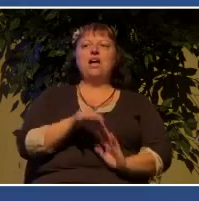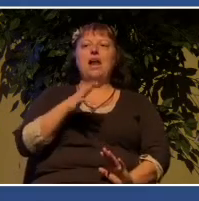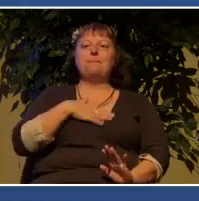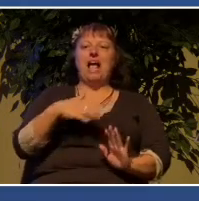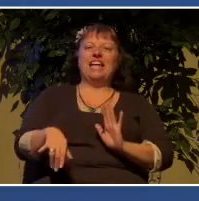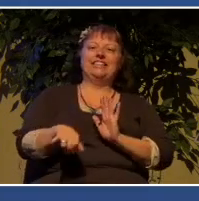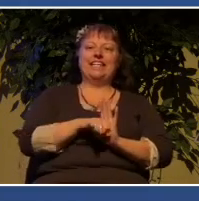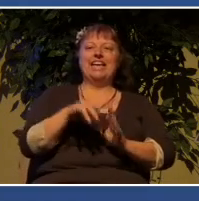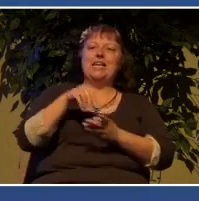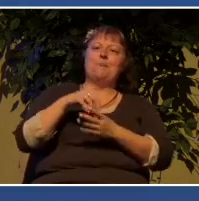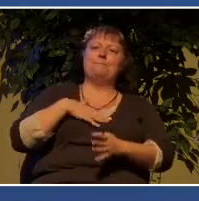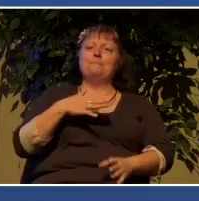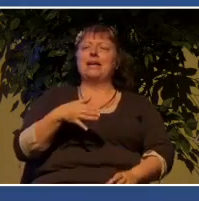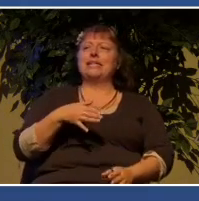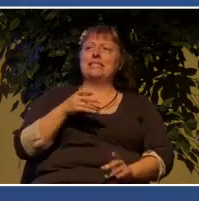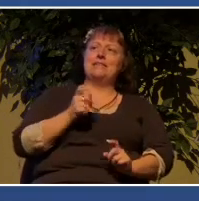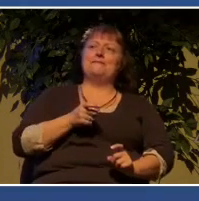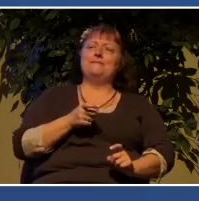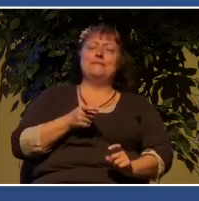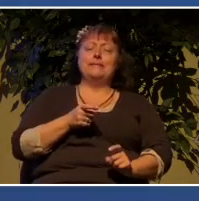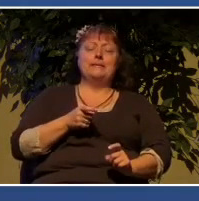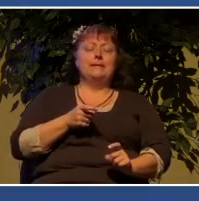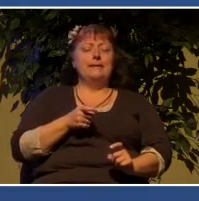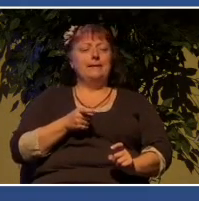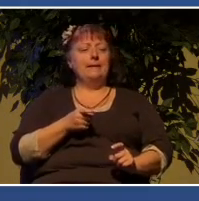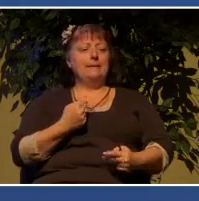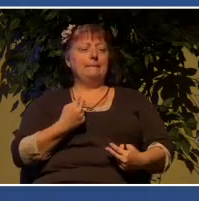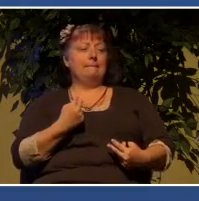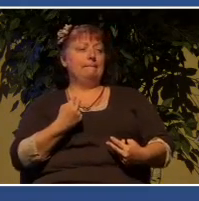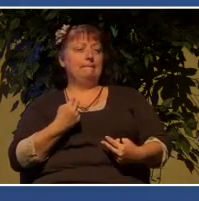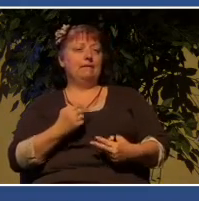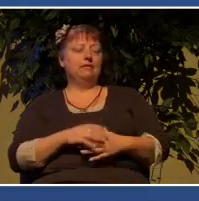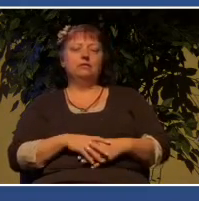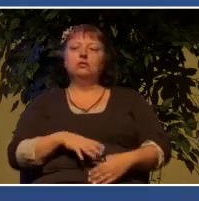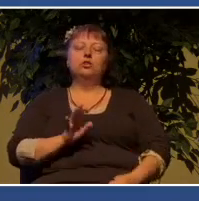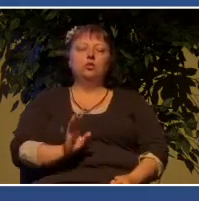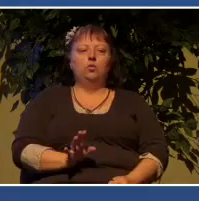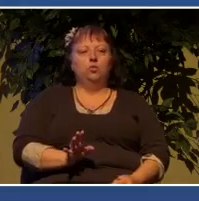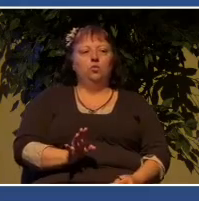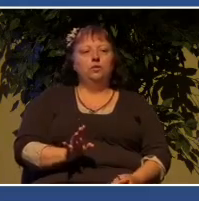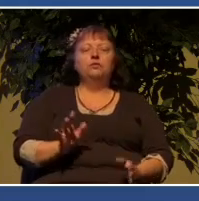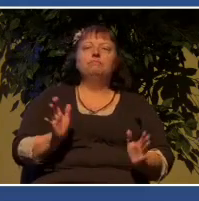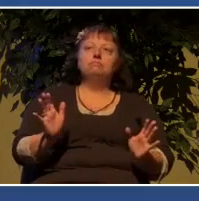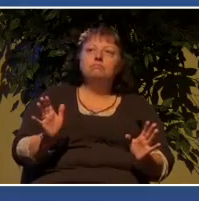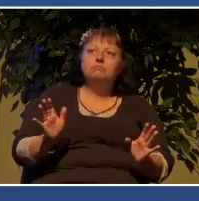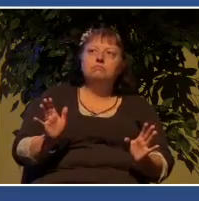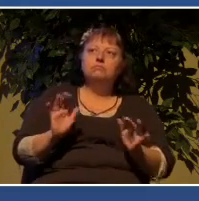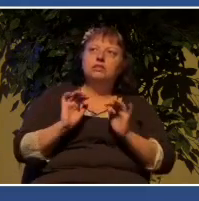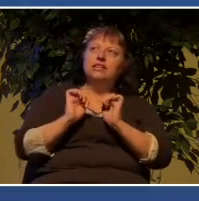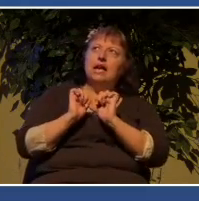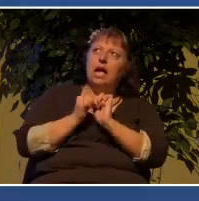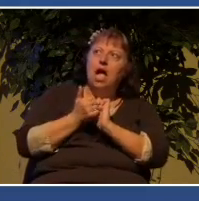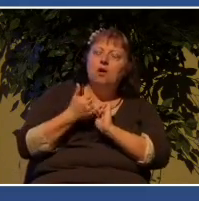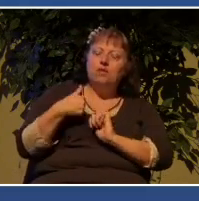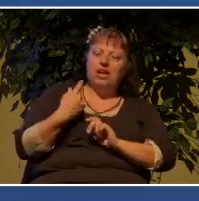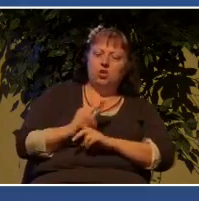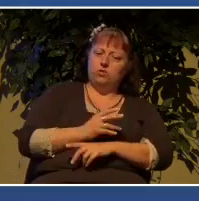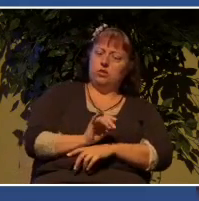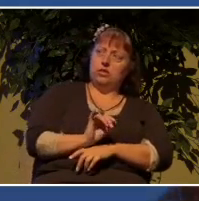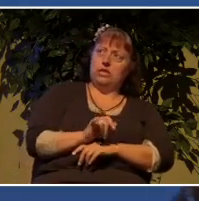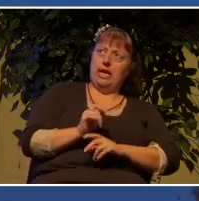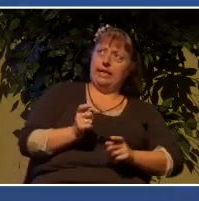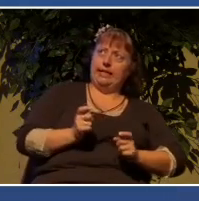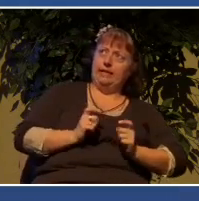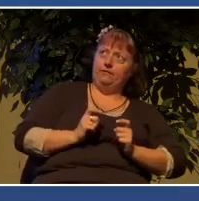gift. No, it has to be, how can I use this gift to serve somebody else? If I have the